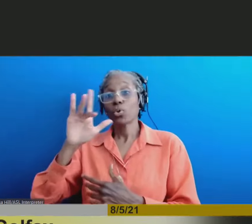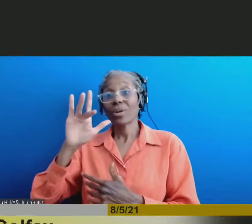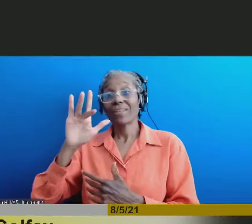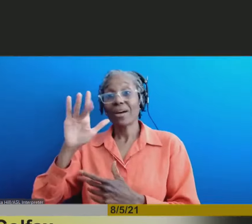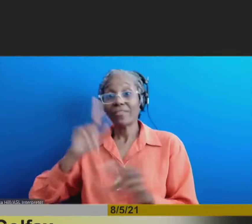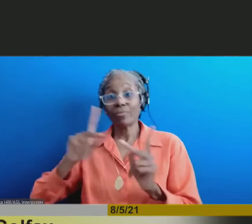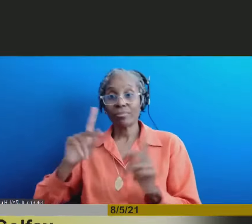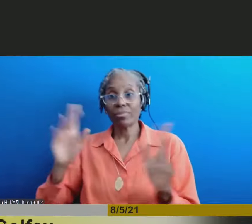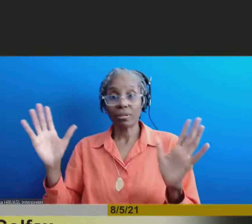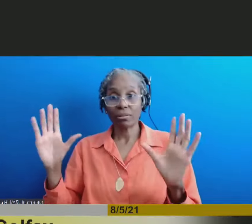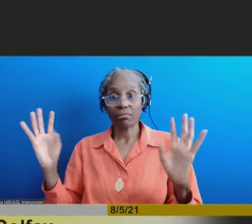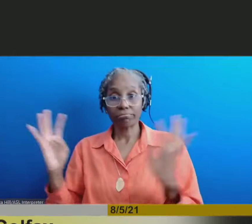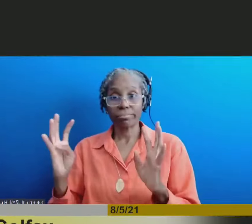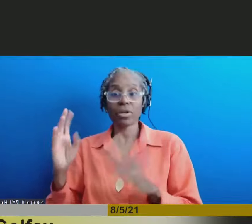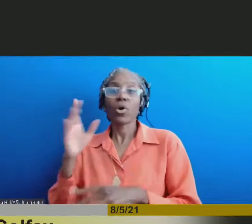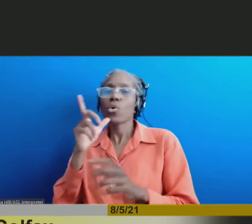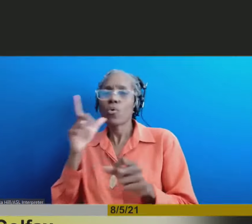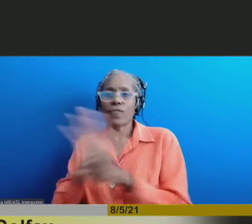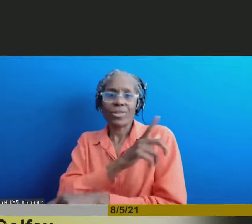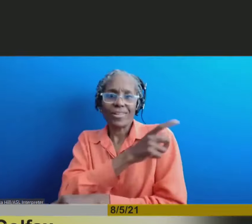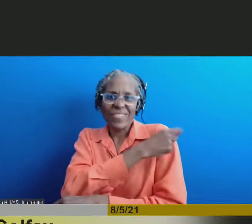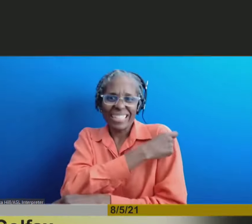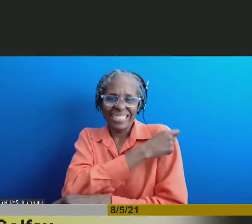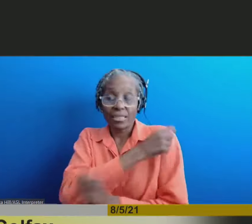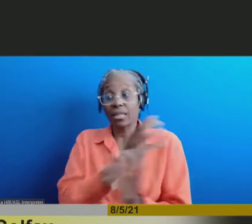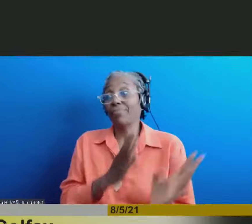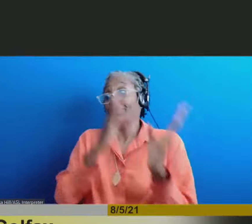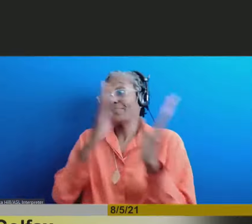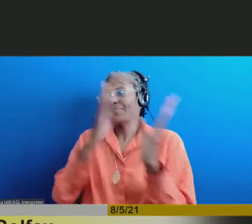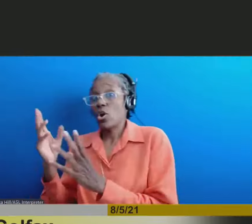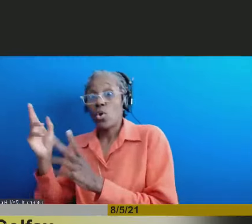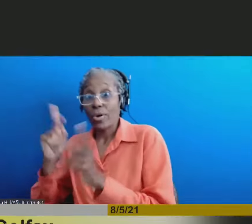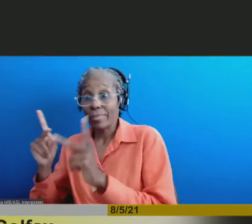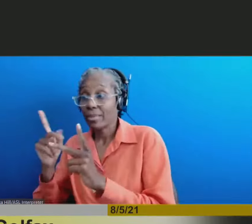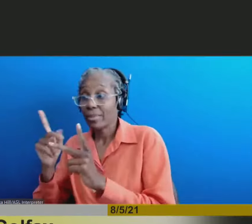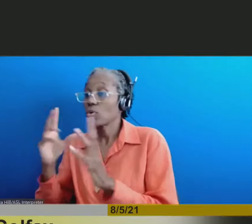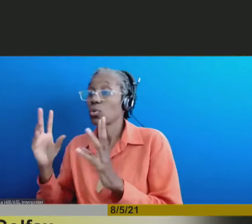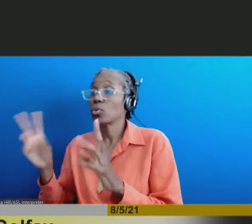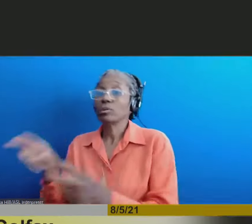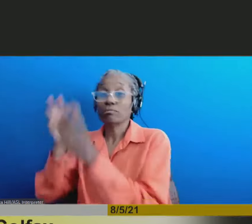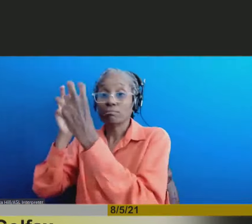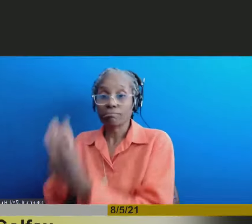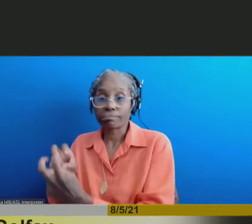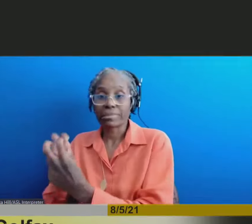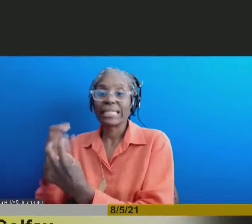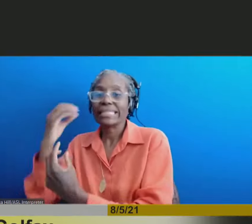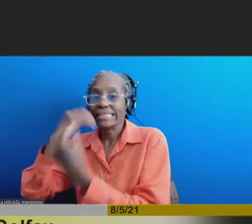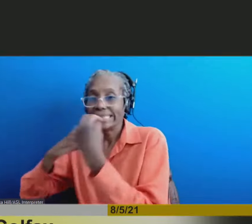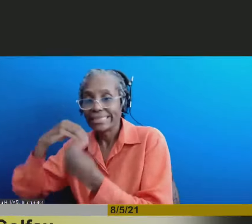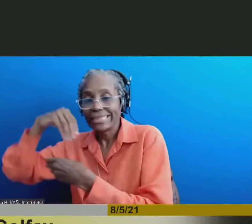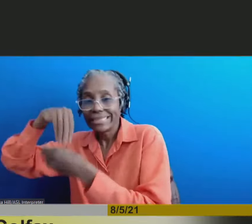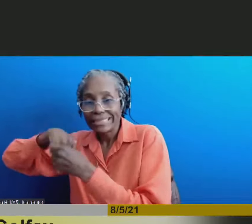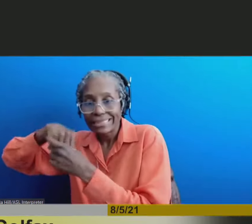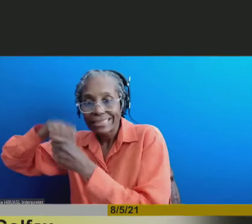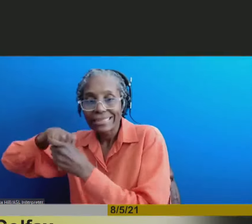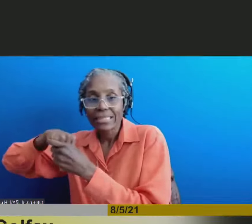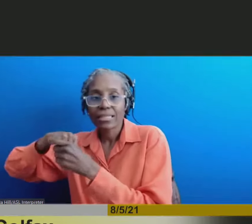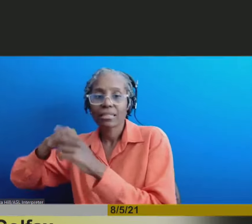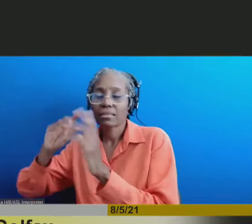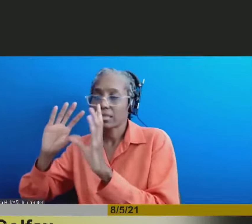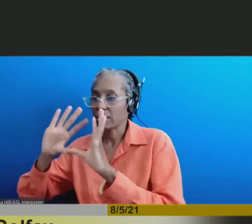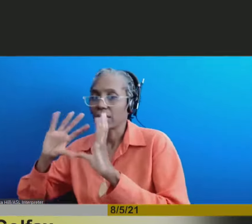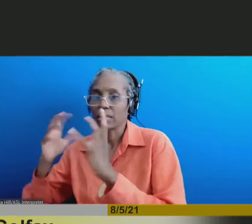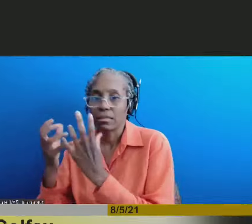who are fully vaccinated, or people eating inside, either in a